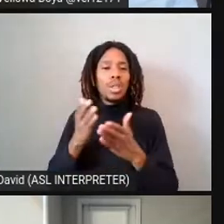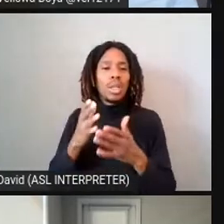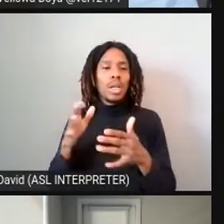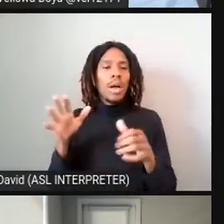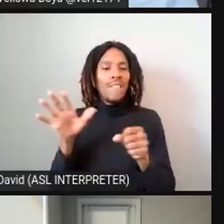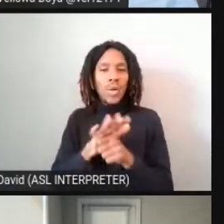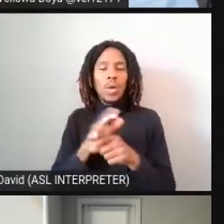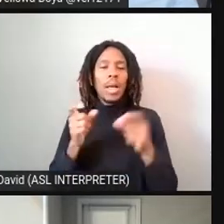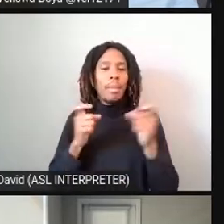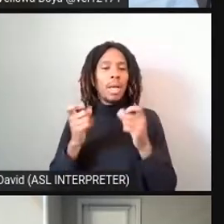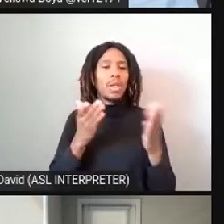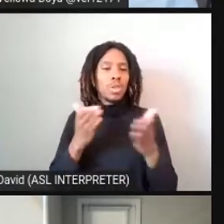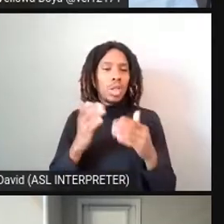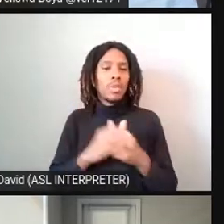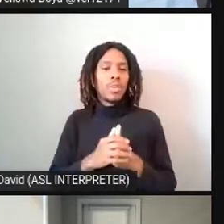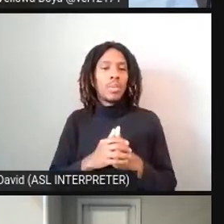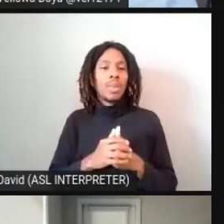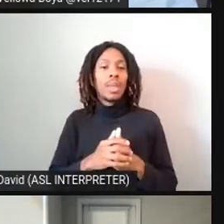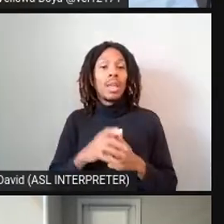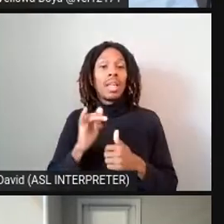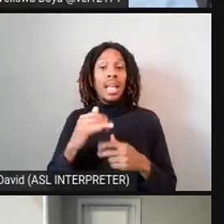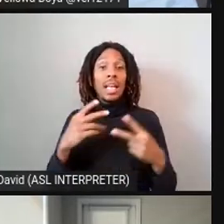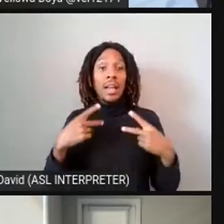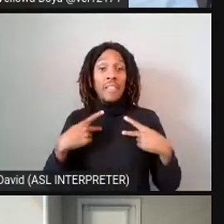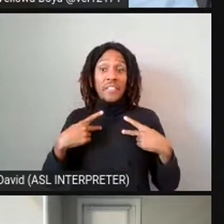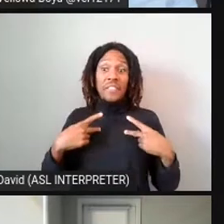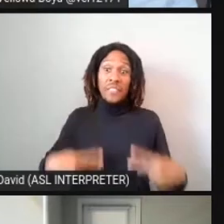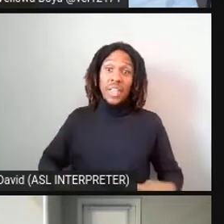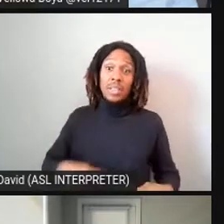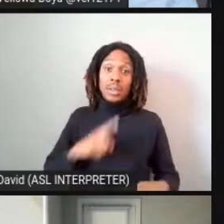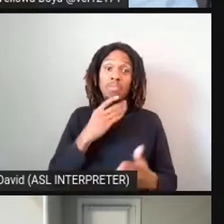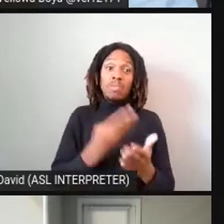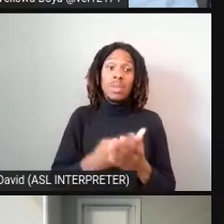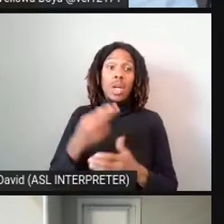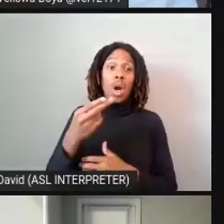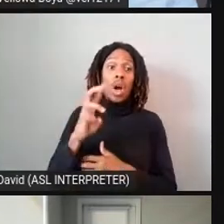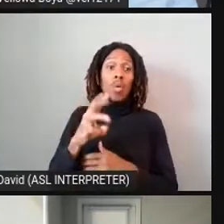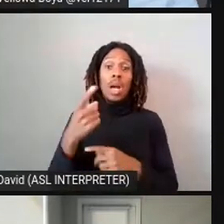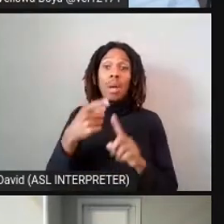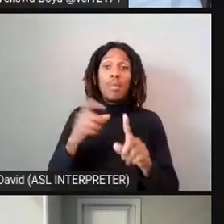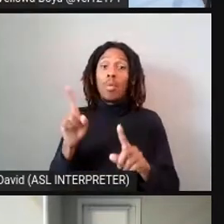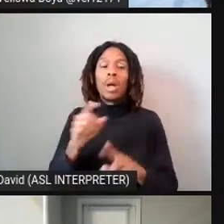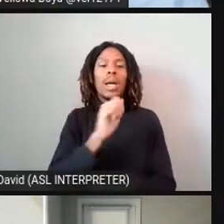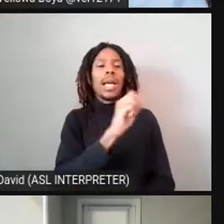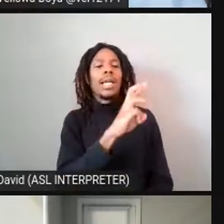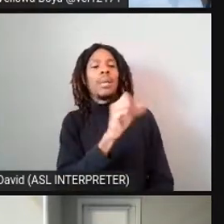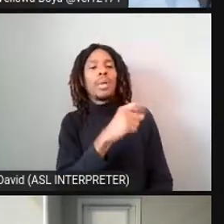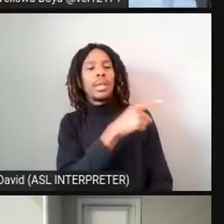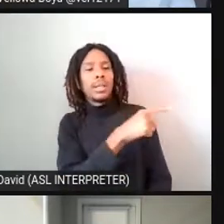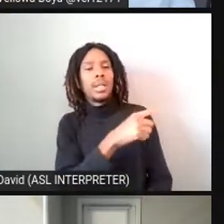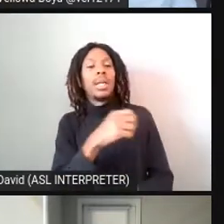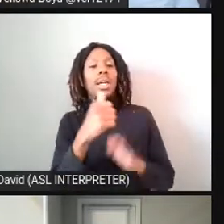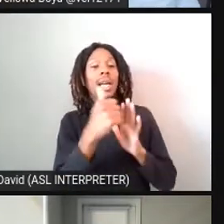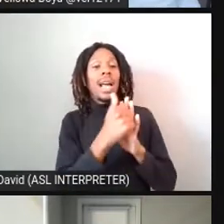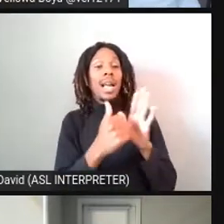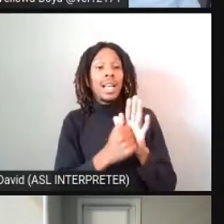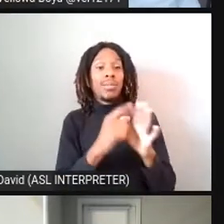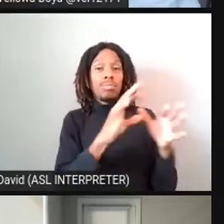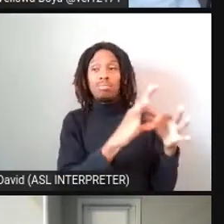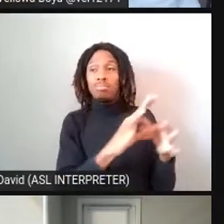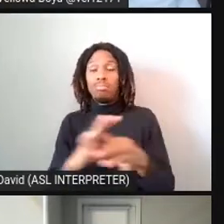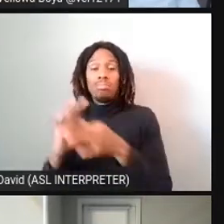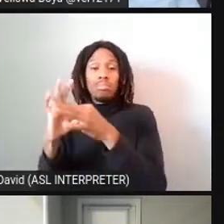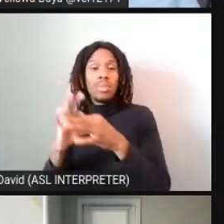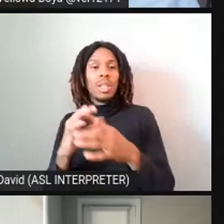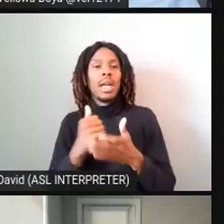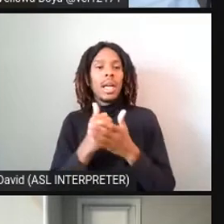managed service, and then that physical hardware is coming from AWS. So this account that you are linking here helps